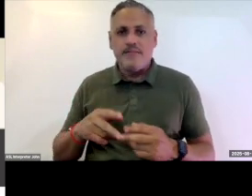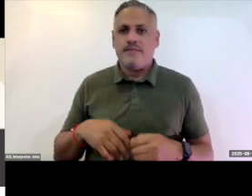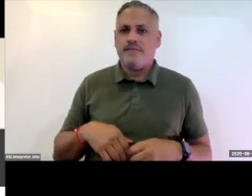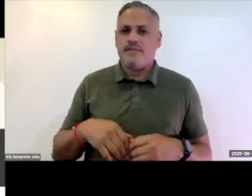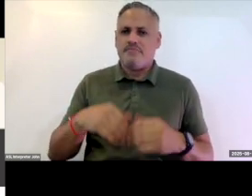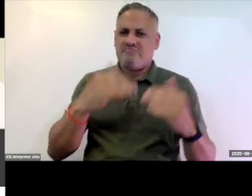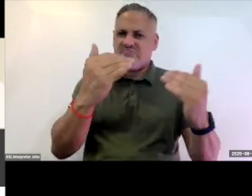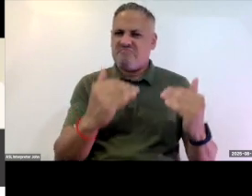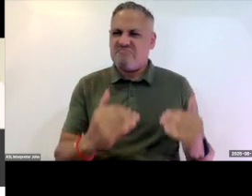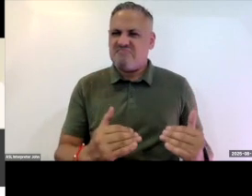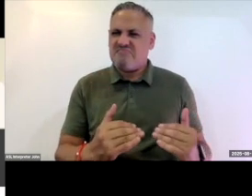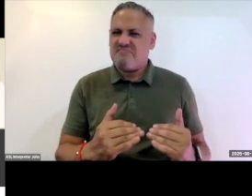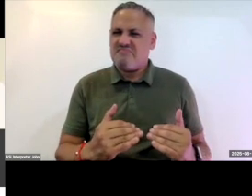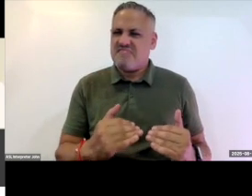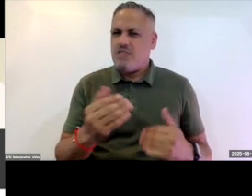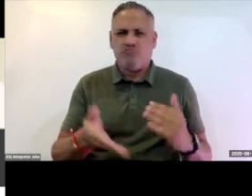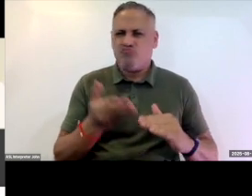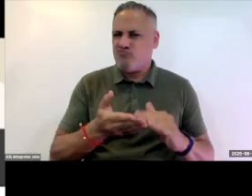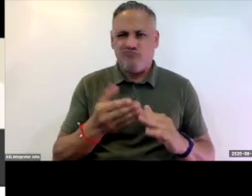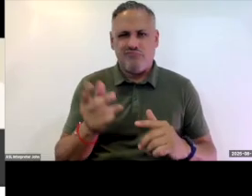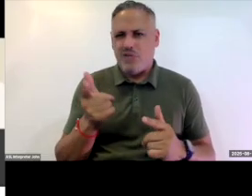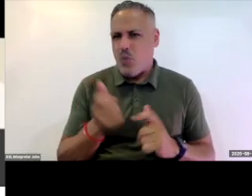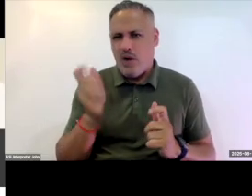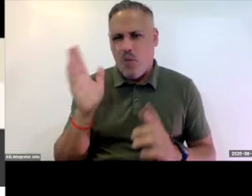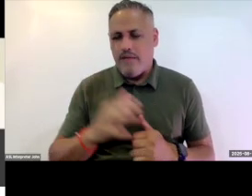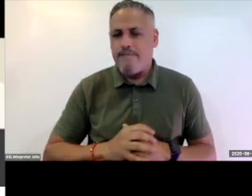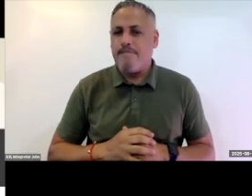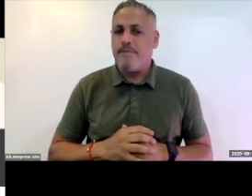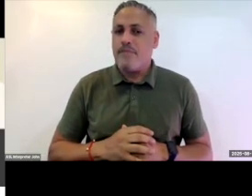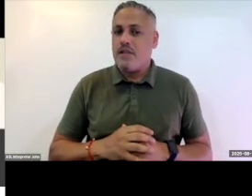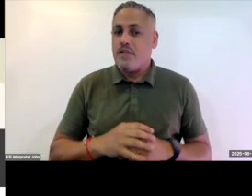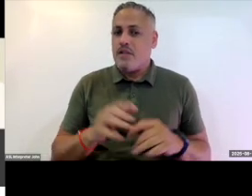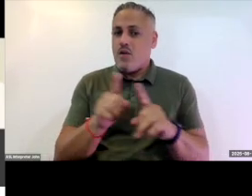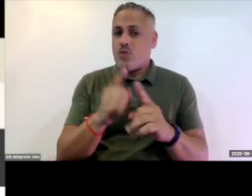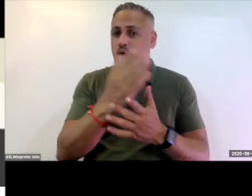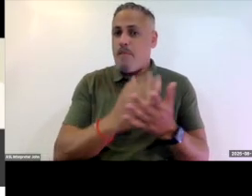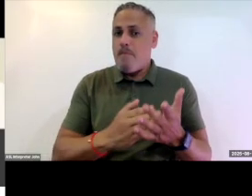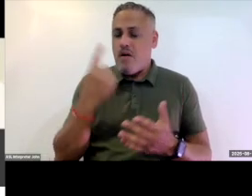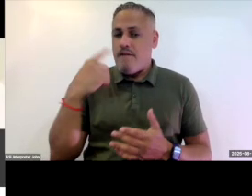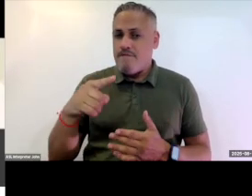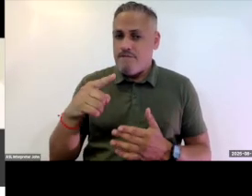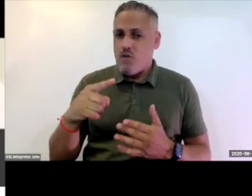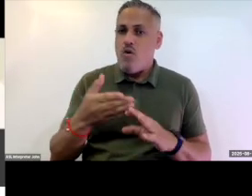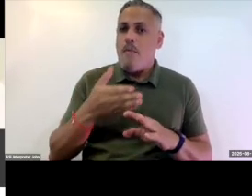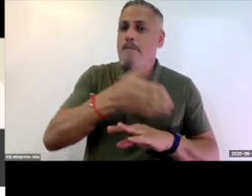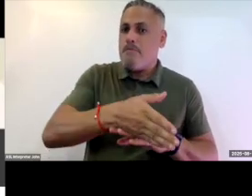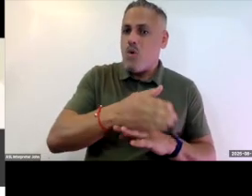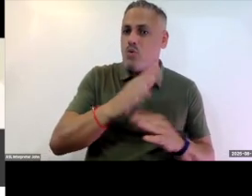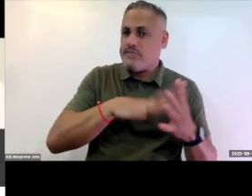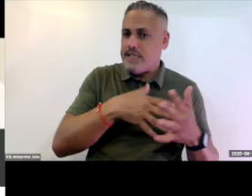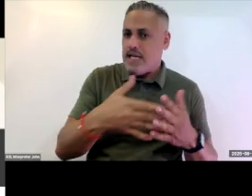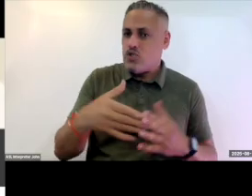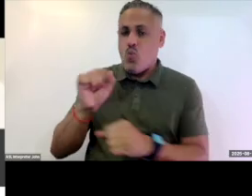keep scrolling. Like I said, I'm just going to run through this really quickly. There's a section for a proposed schedule, the